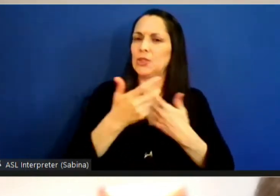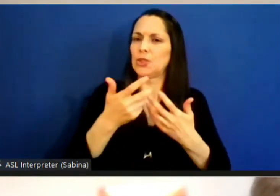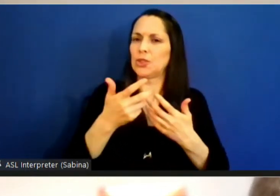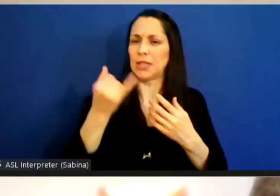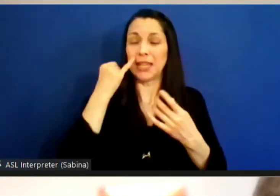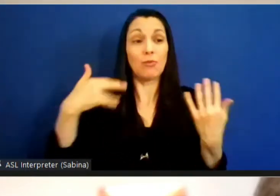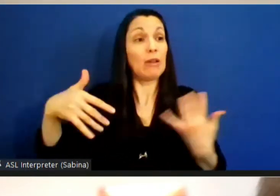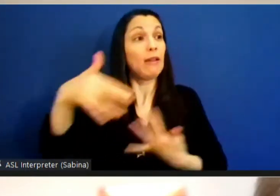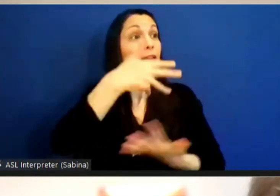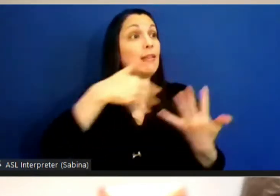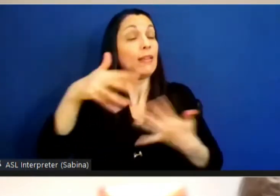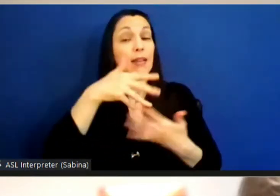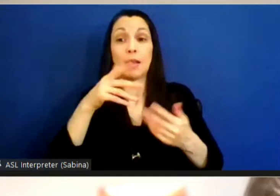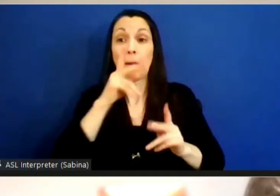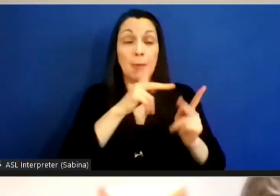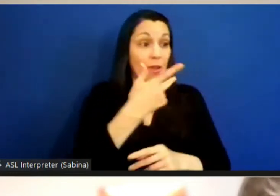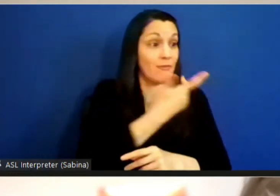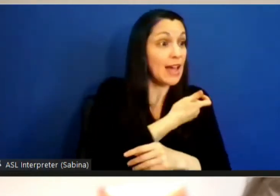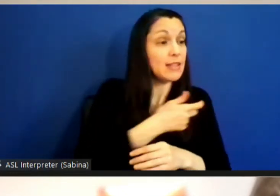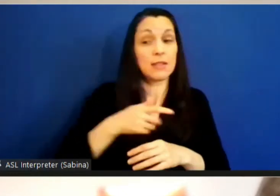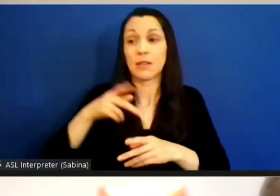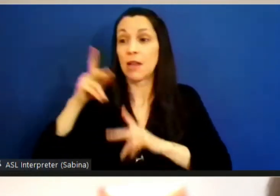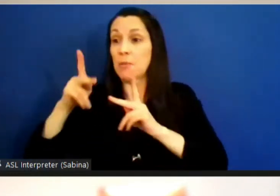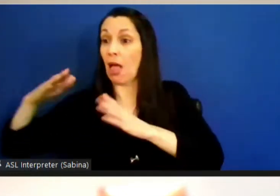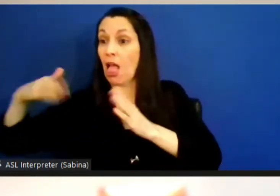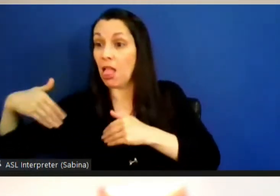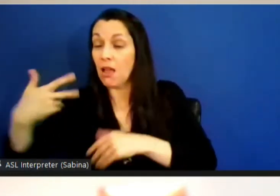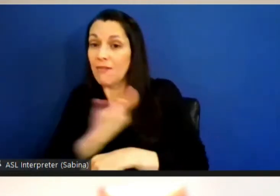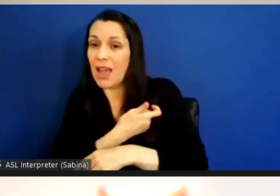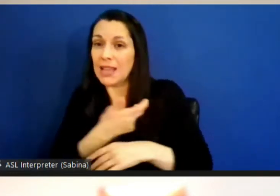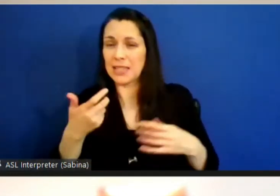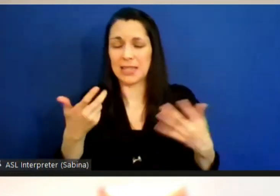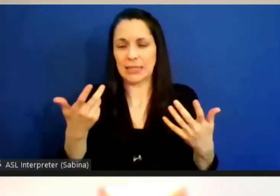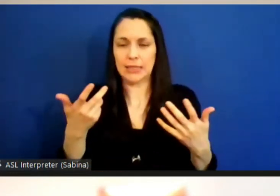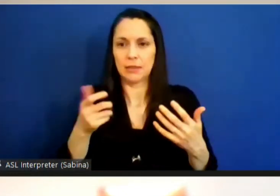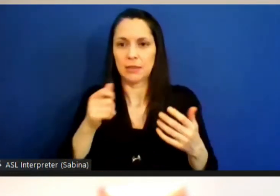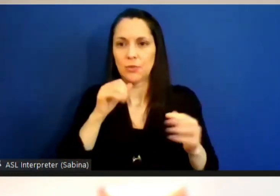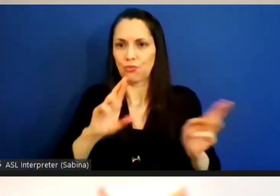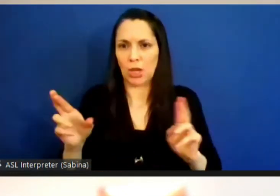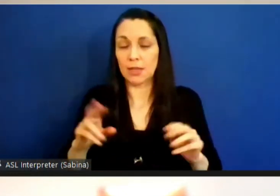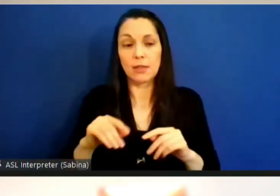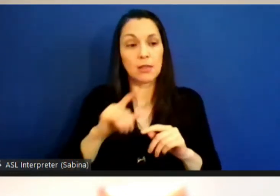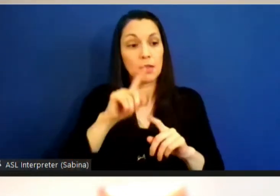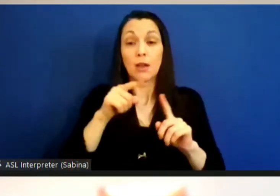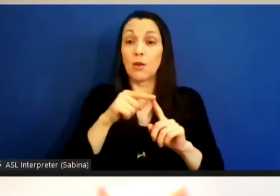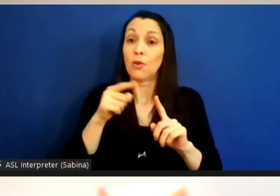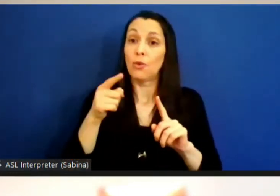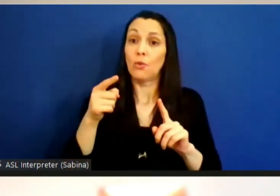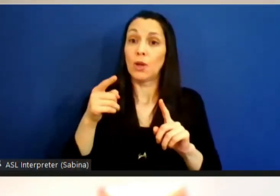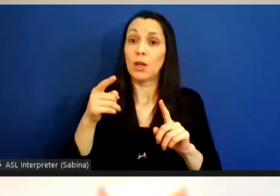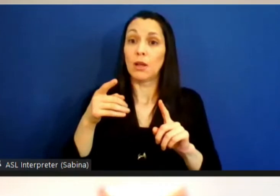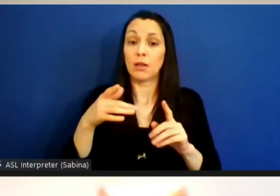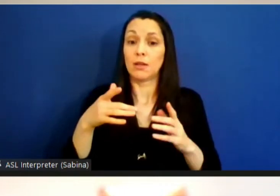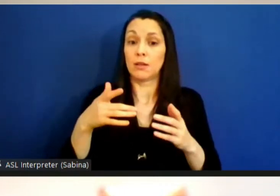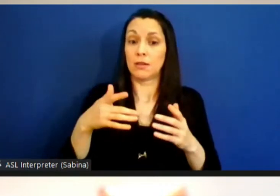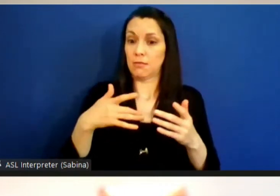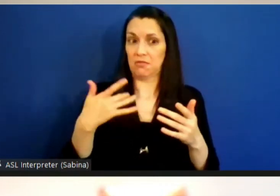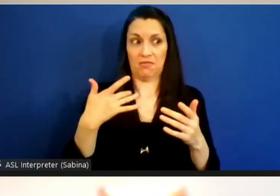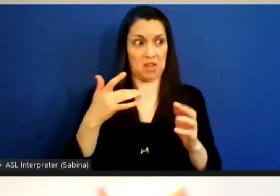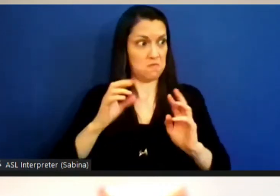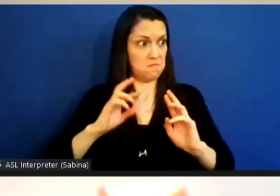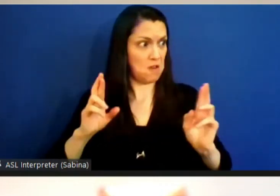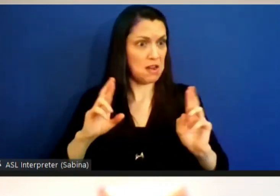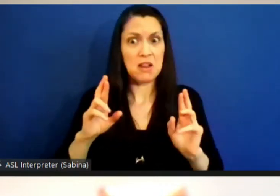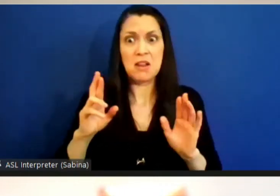and unvaccinated people. But the sooner we can get to being together and face-to-face is the sooner we can